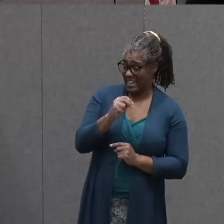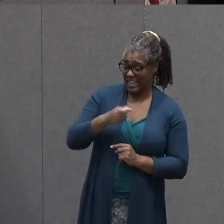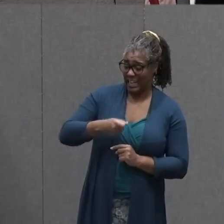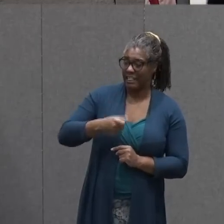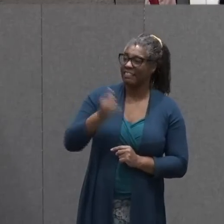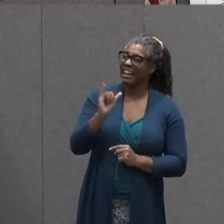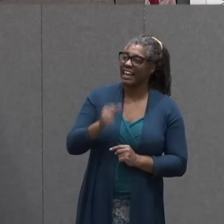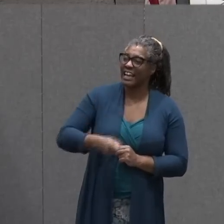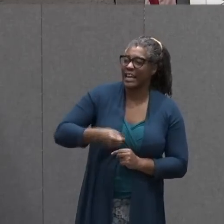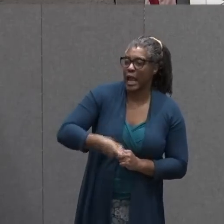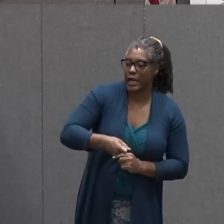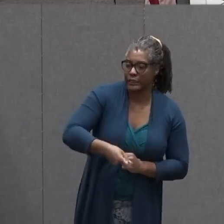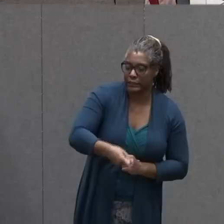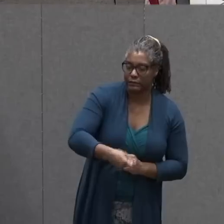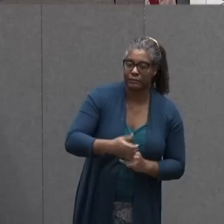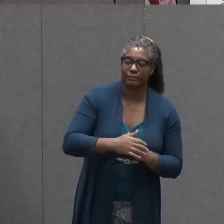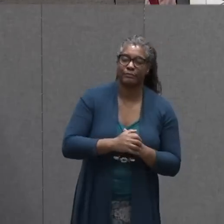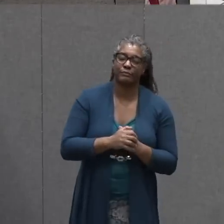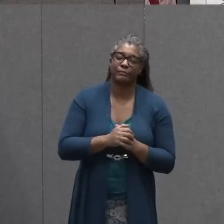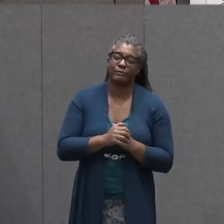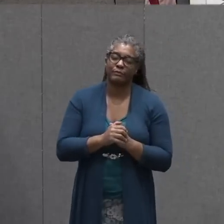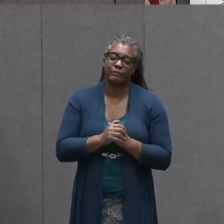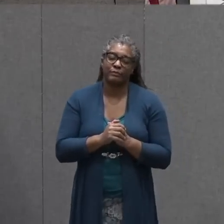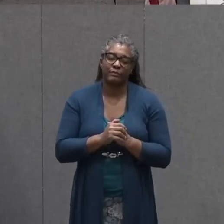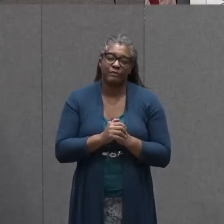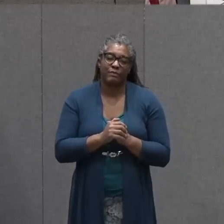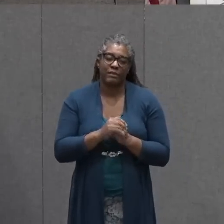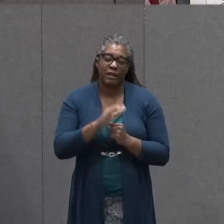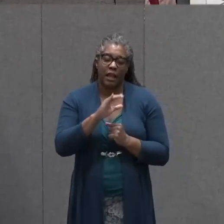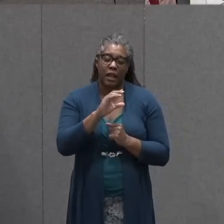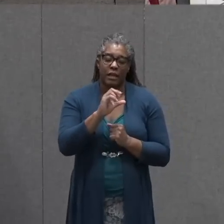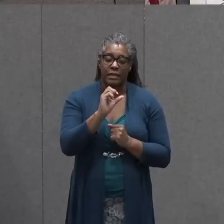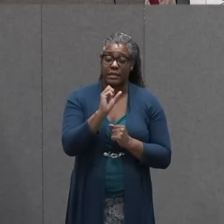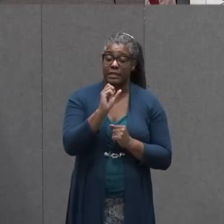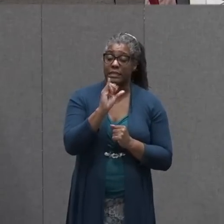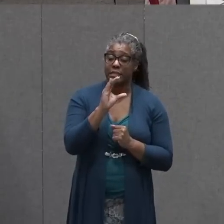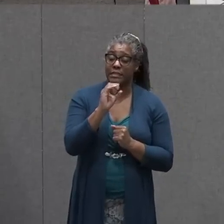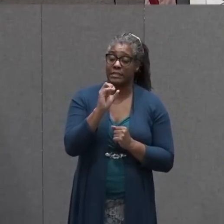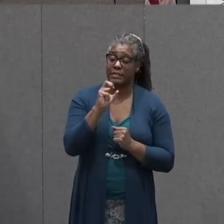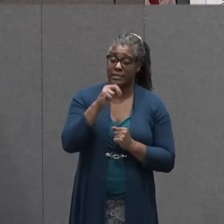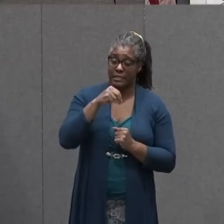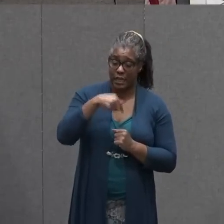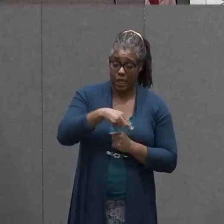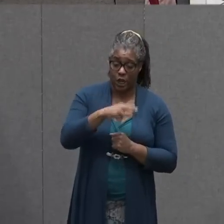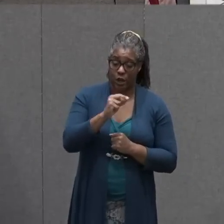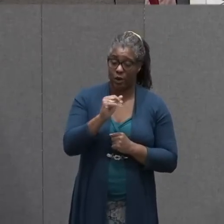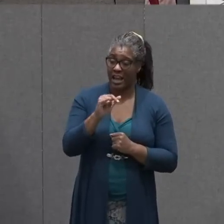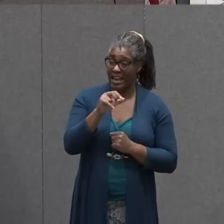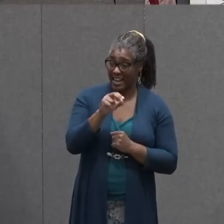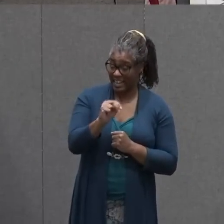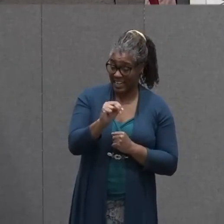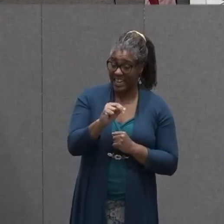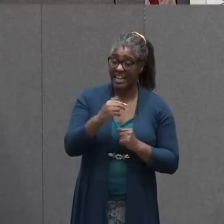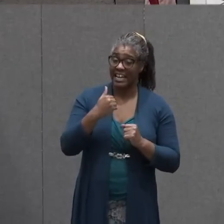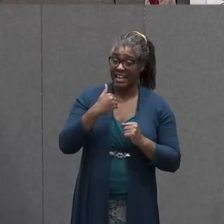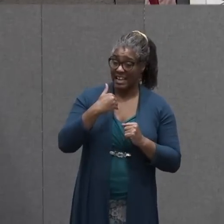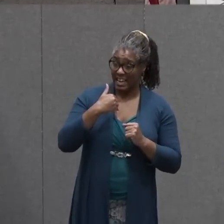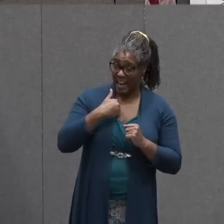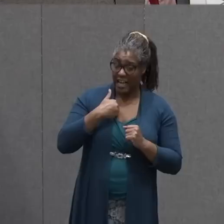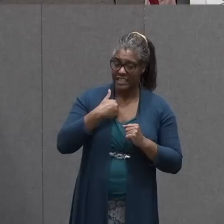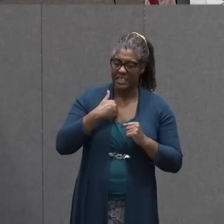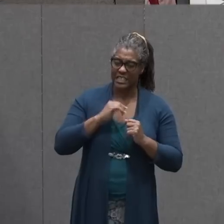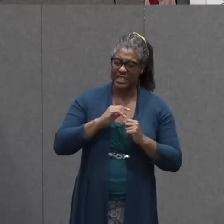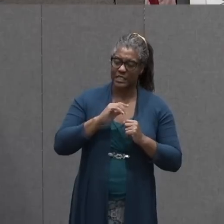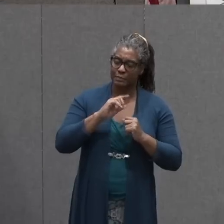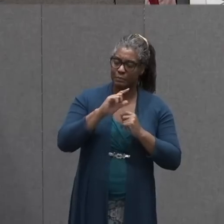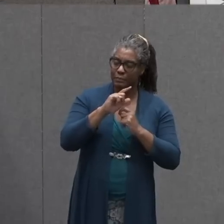Huh. So I'm going to come on over here, Okay. and a cinquain follows a specific format. We have to have a noun, which